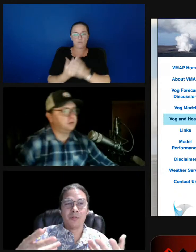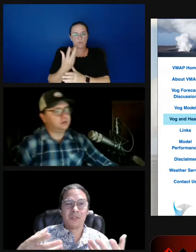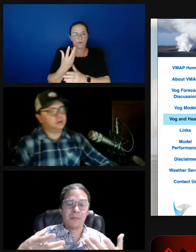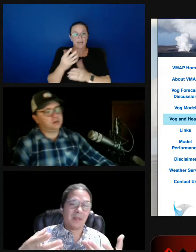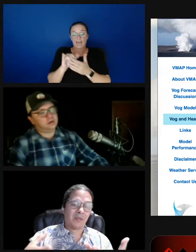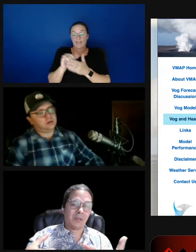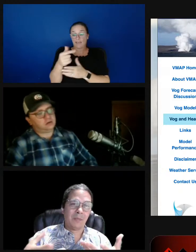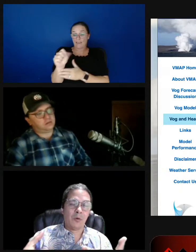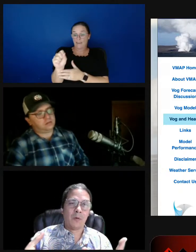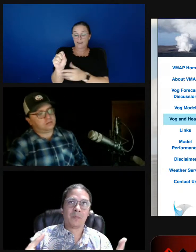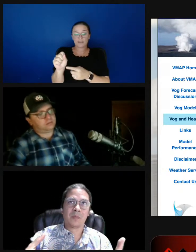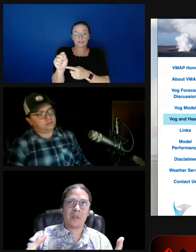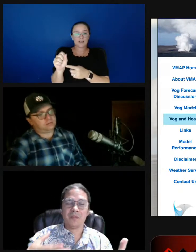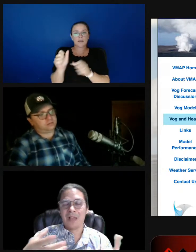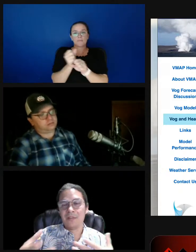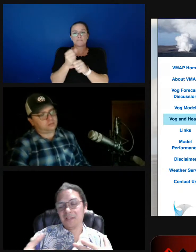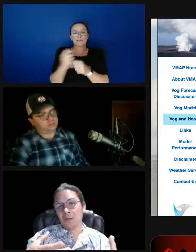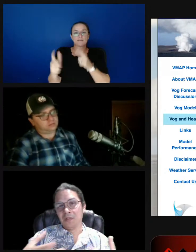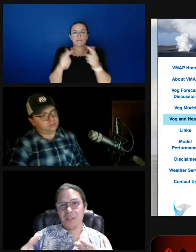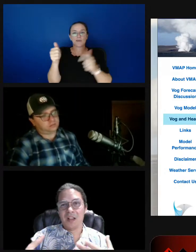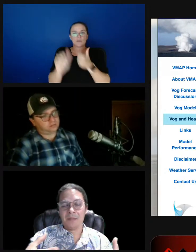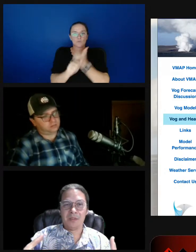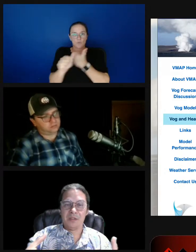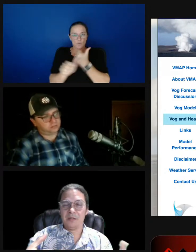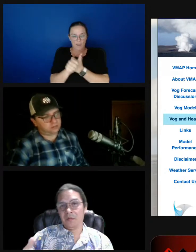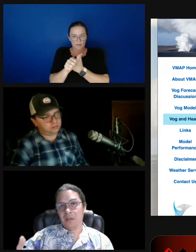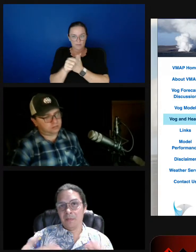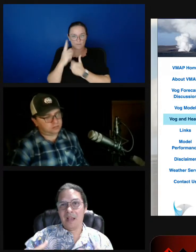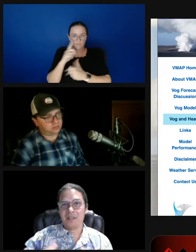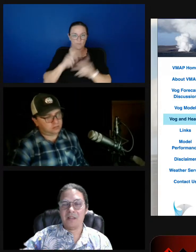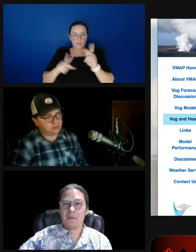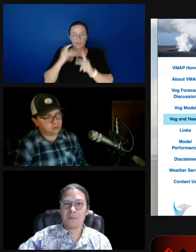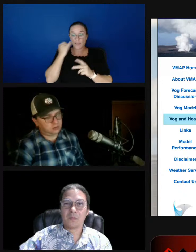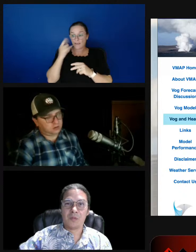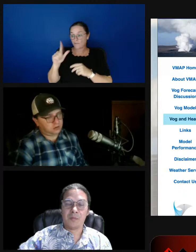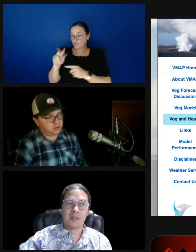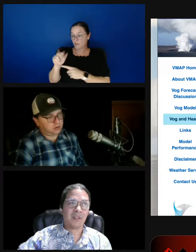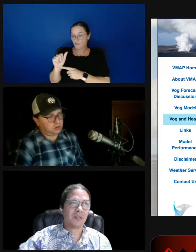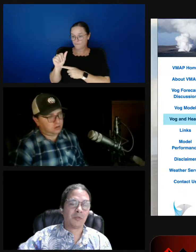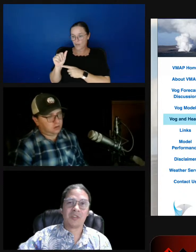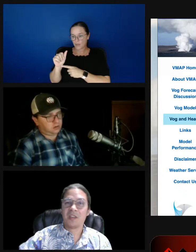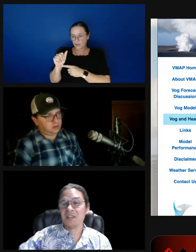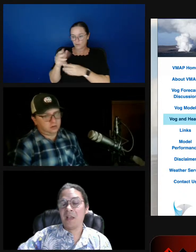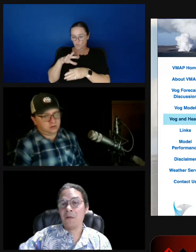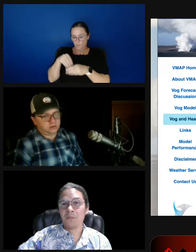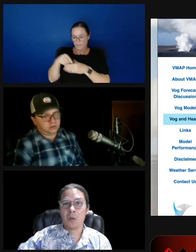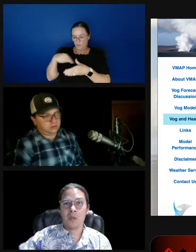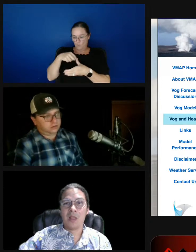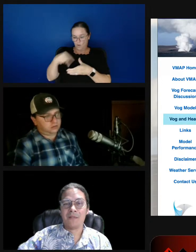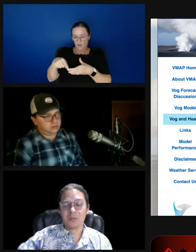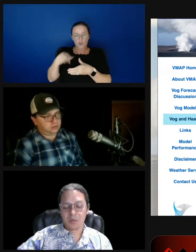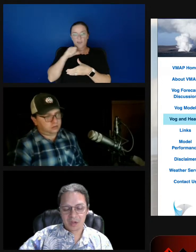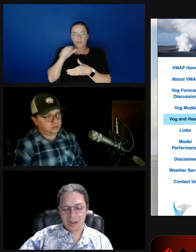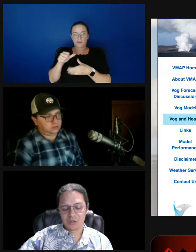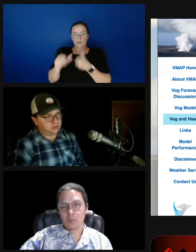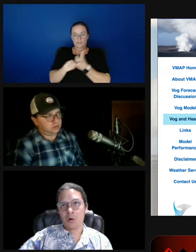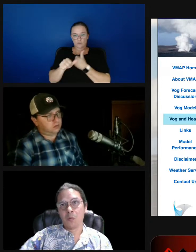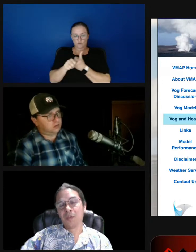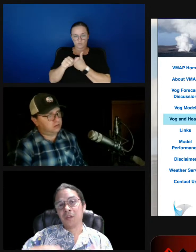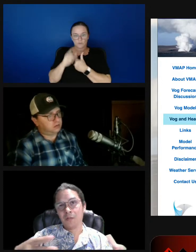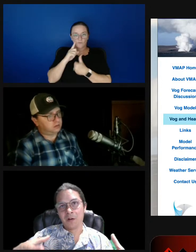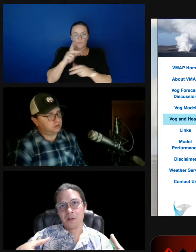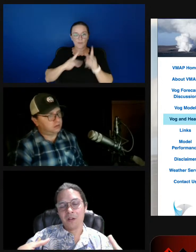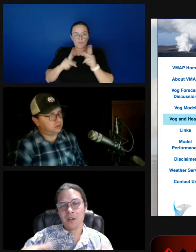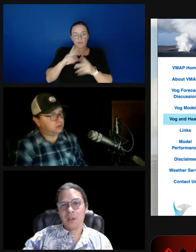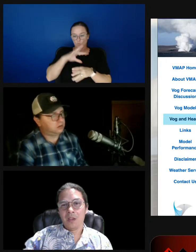actually produce the biggest threat to people if lava itself is not going to be impacting communities, which is the case now. All the lava is within a national park,